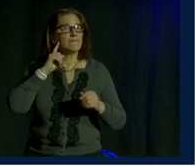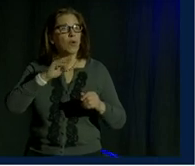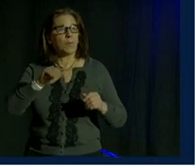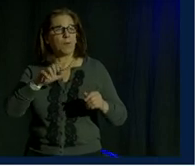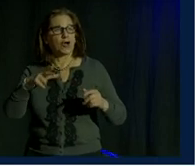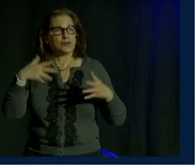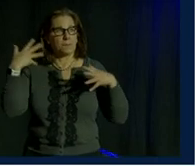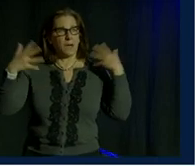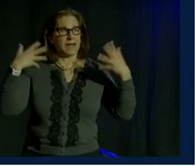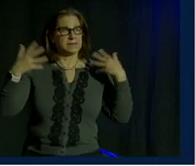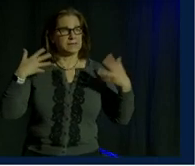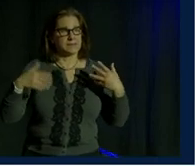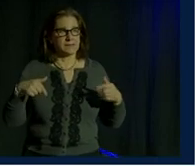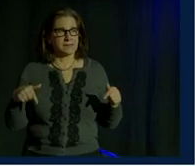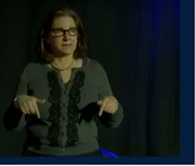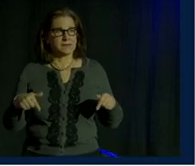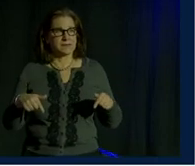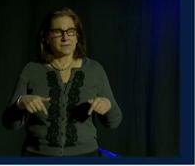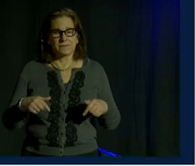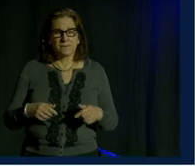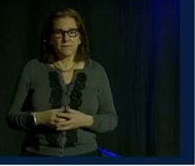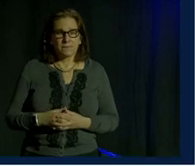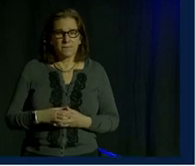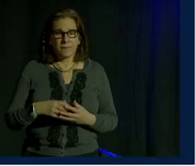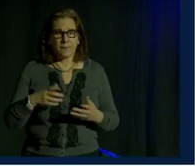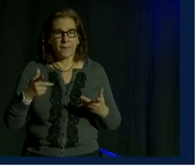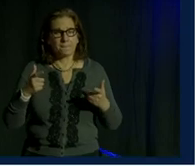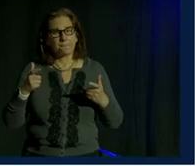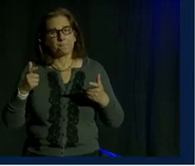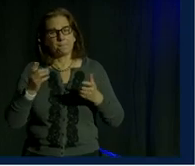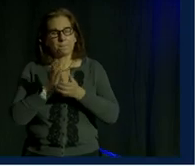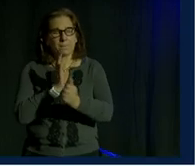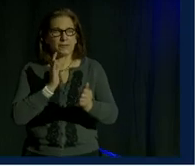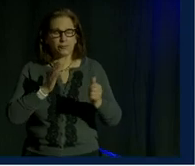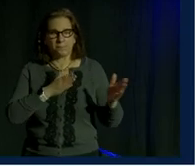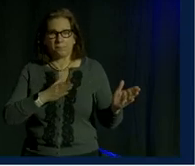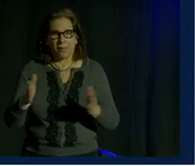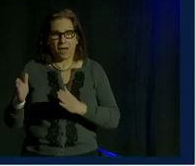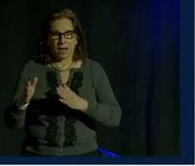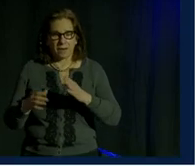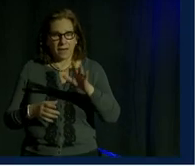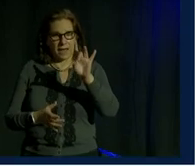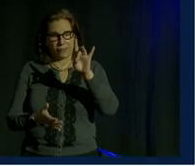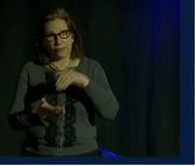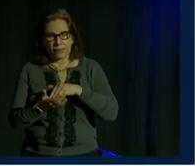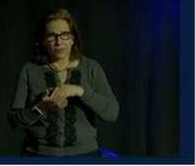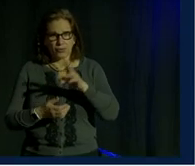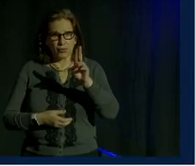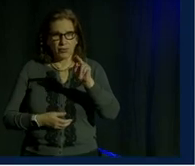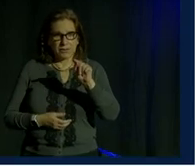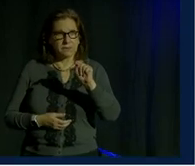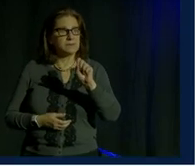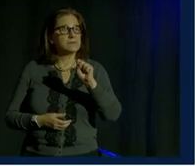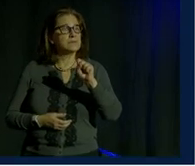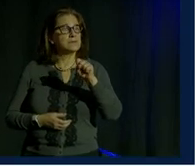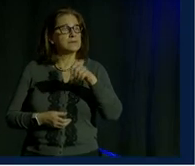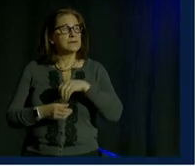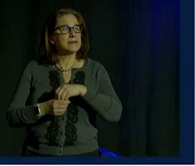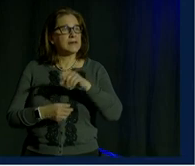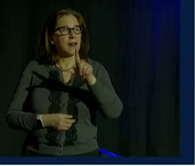landlords in the city with over 8,000 units. Most were built in 1950 and are beyond